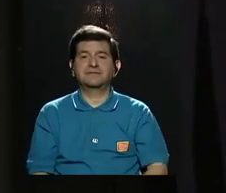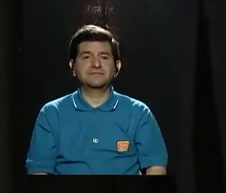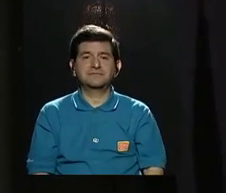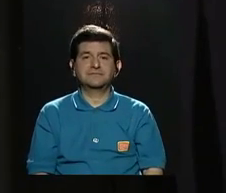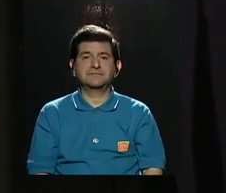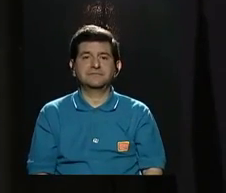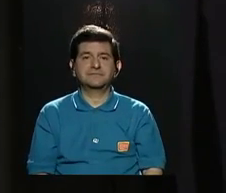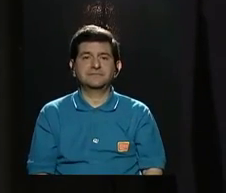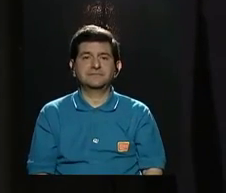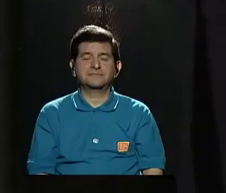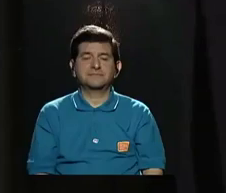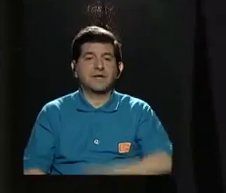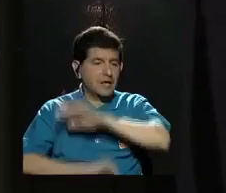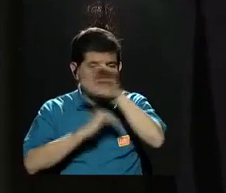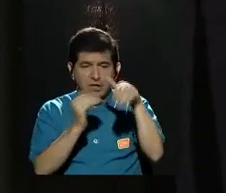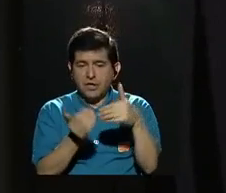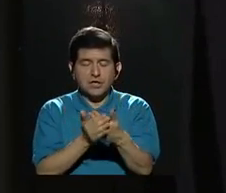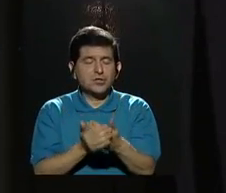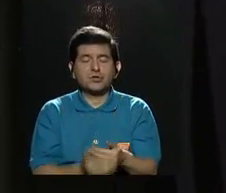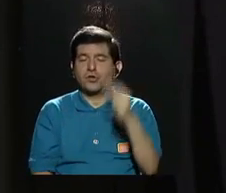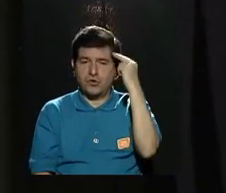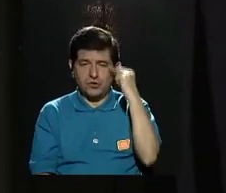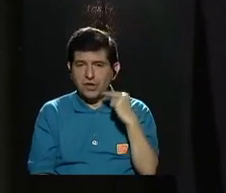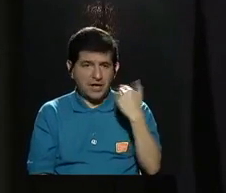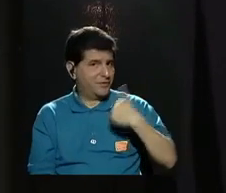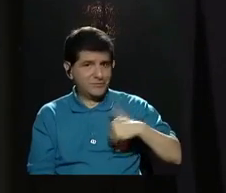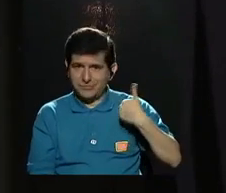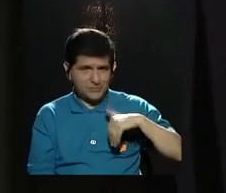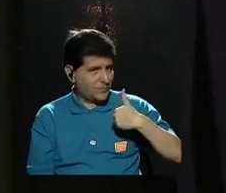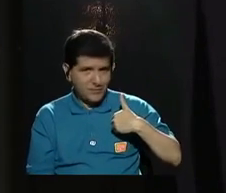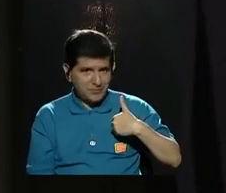that all the blacks are not men,